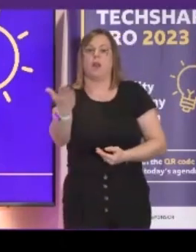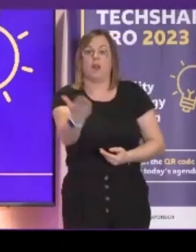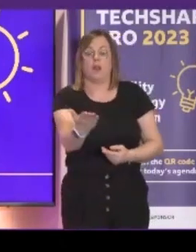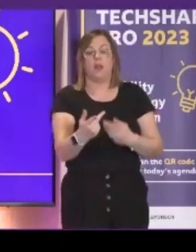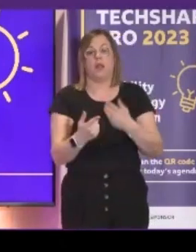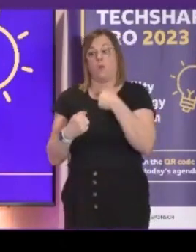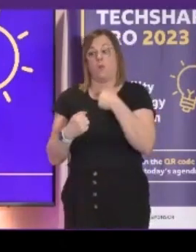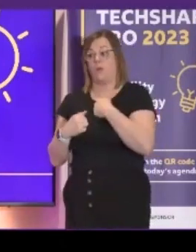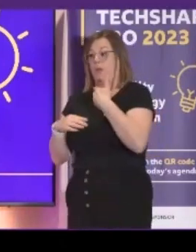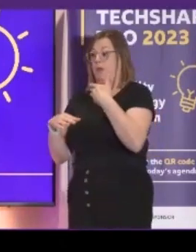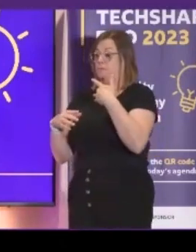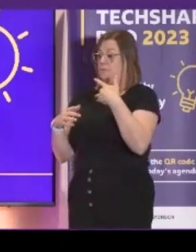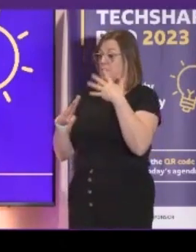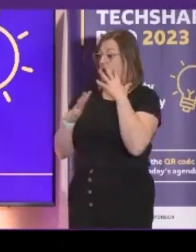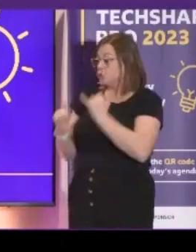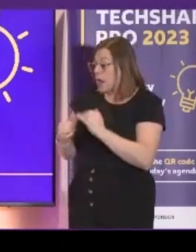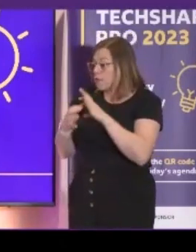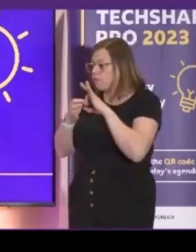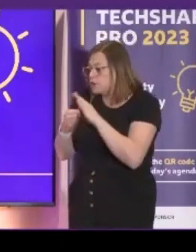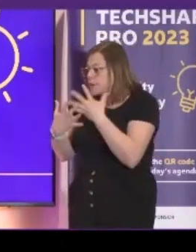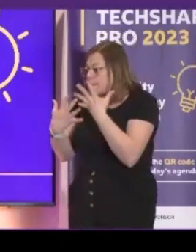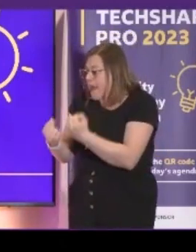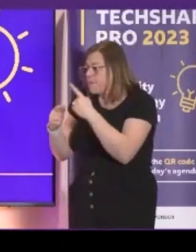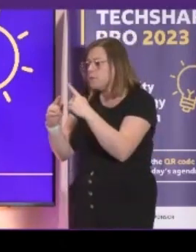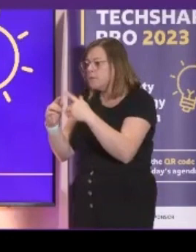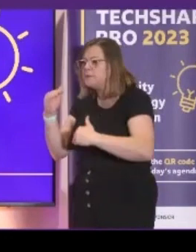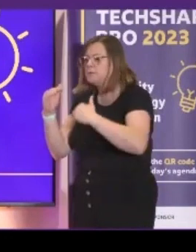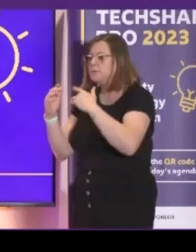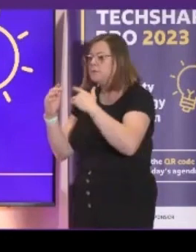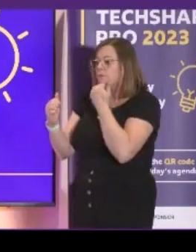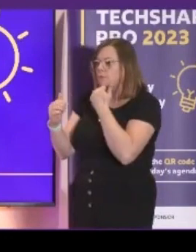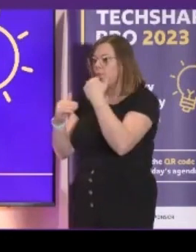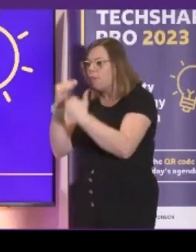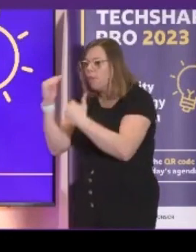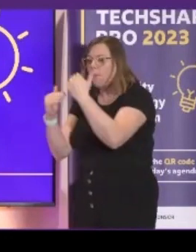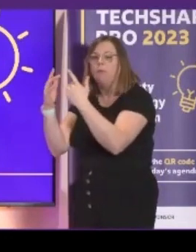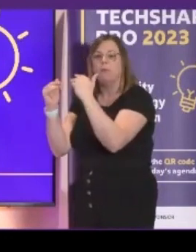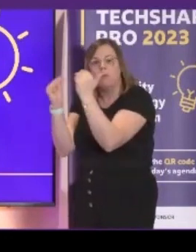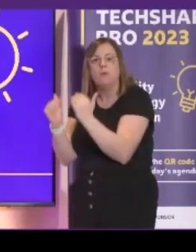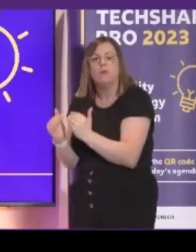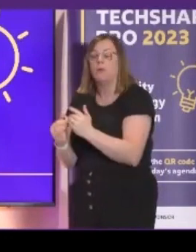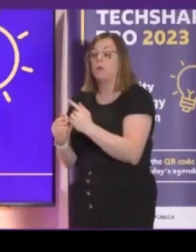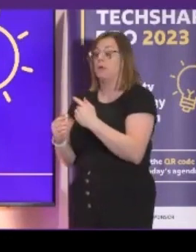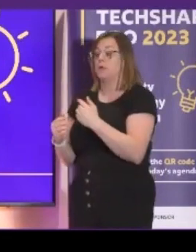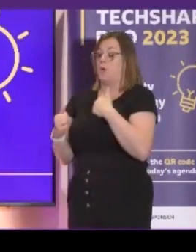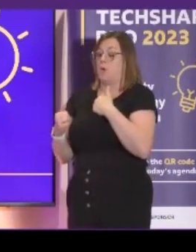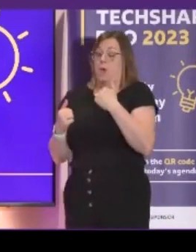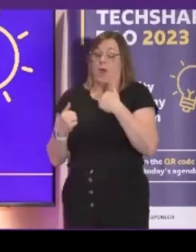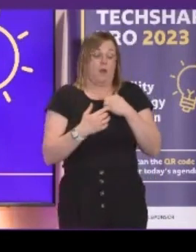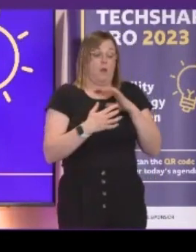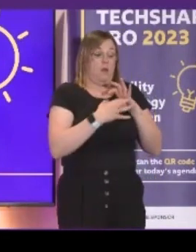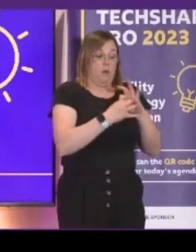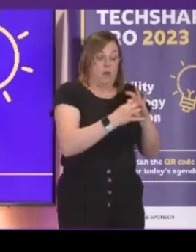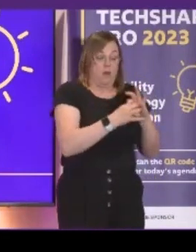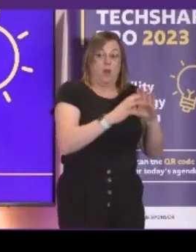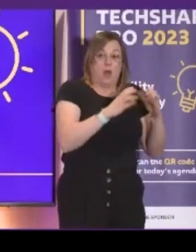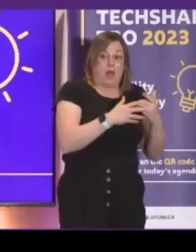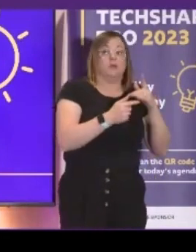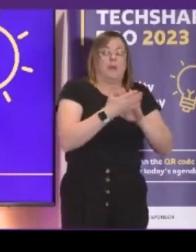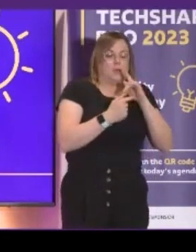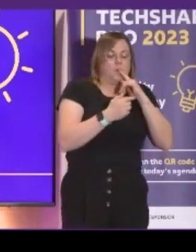after those relationships too. So through the learnings that we have in terms of supporting our clients, we share that back through to the supply